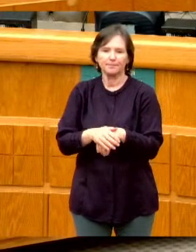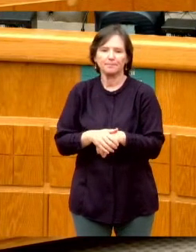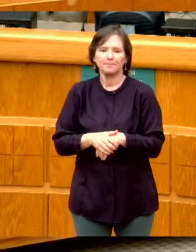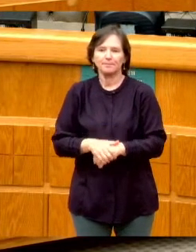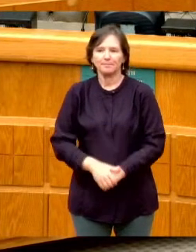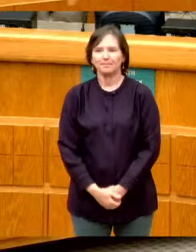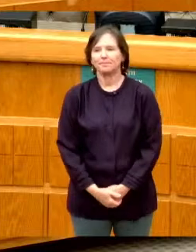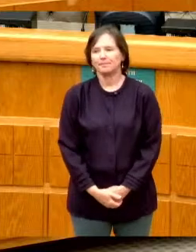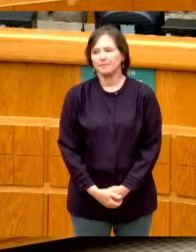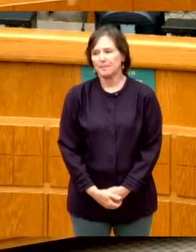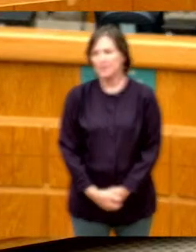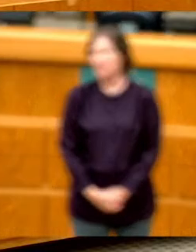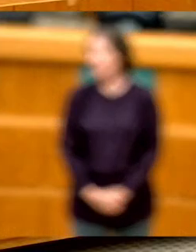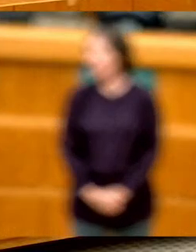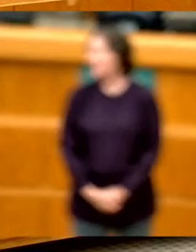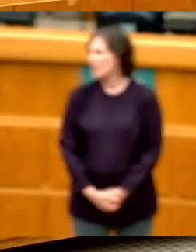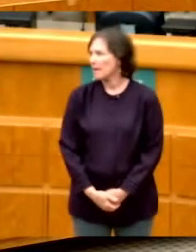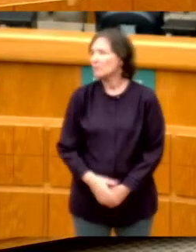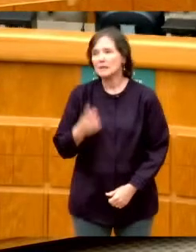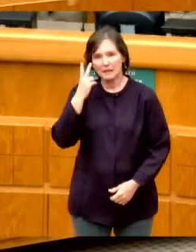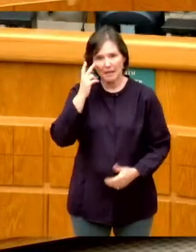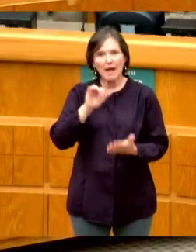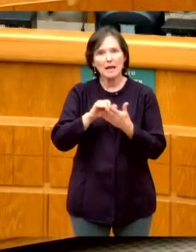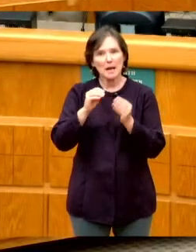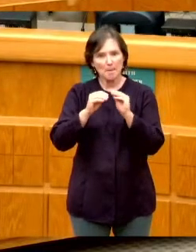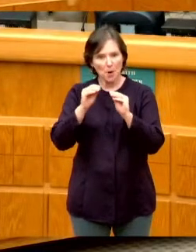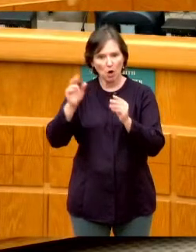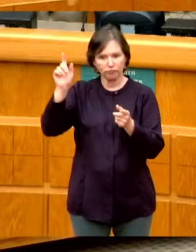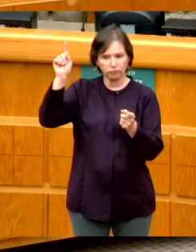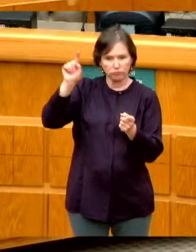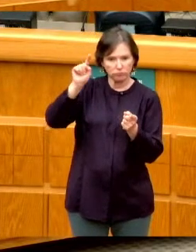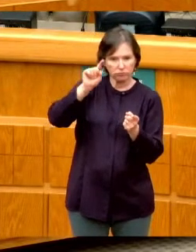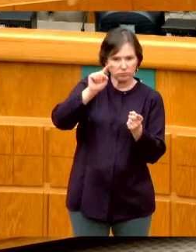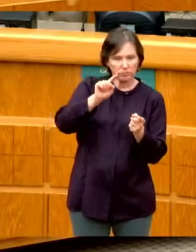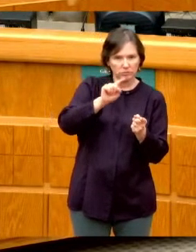today. So the number does continue to decline.